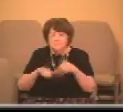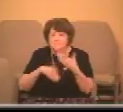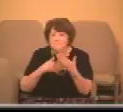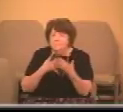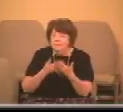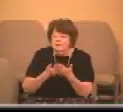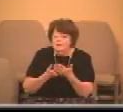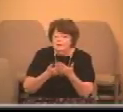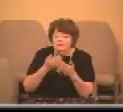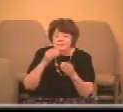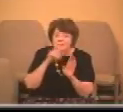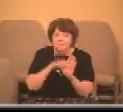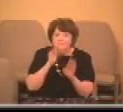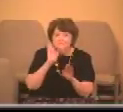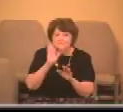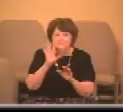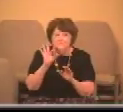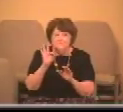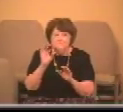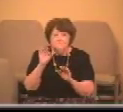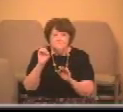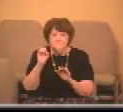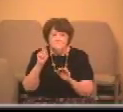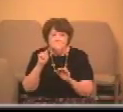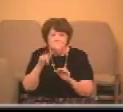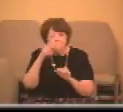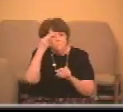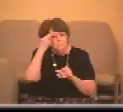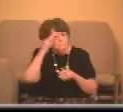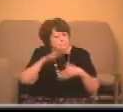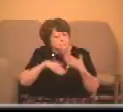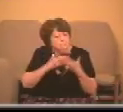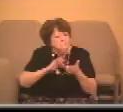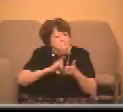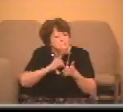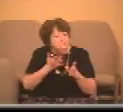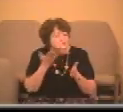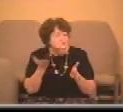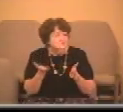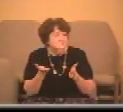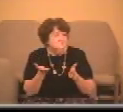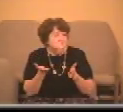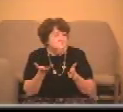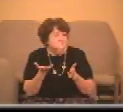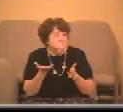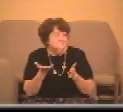There is not one of them that you are inattentive to or unaware of.